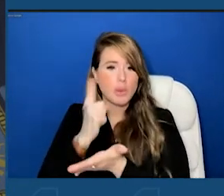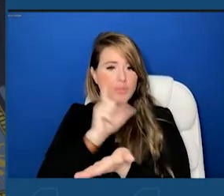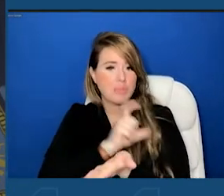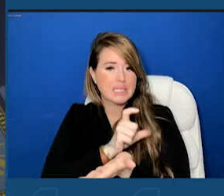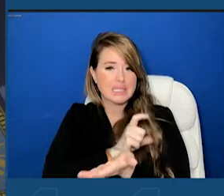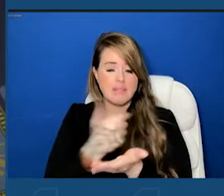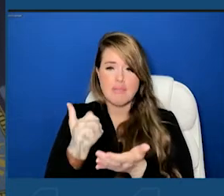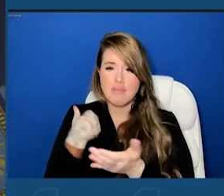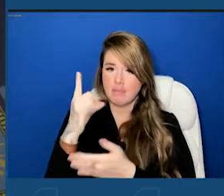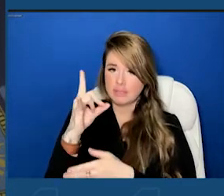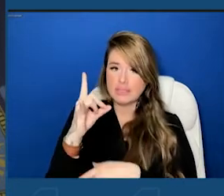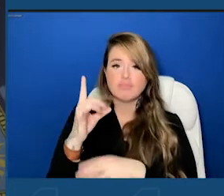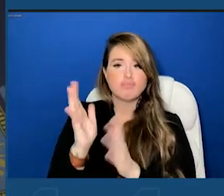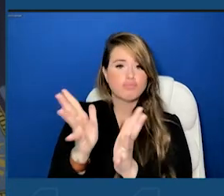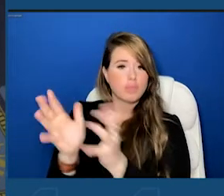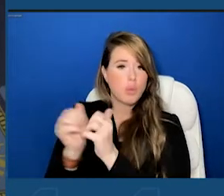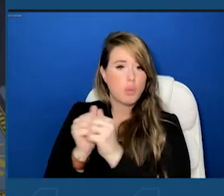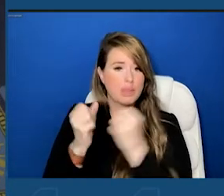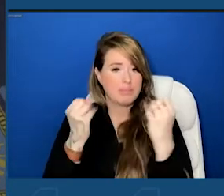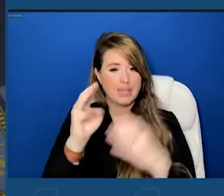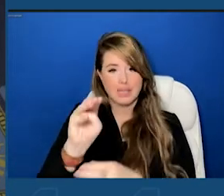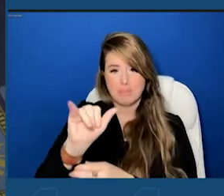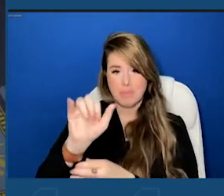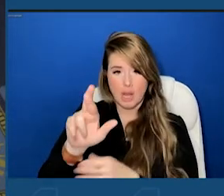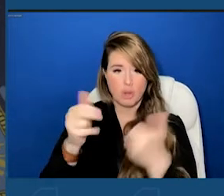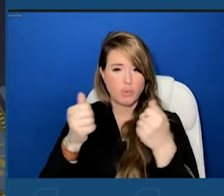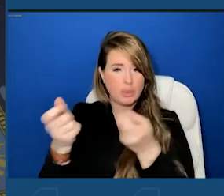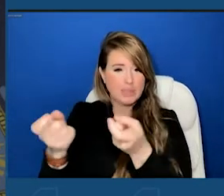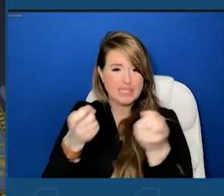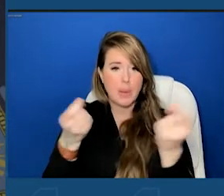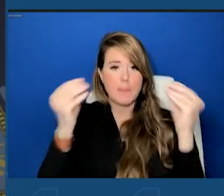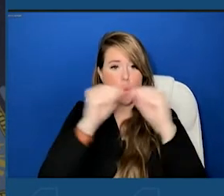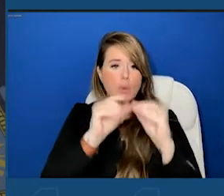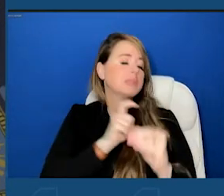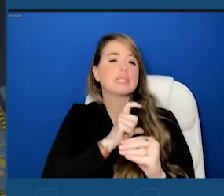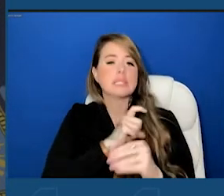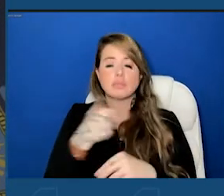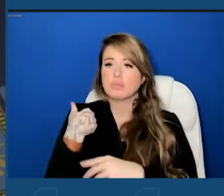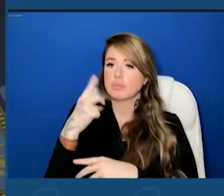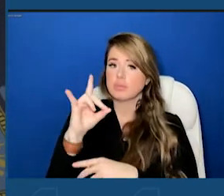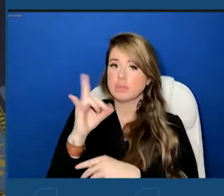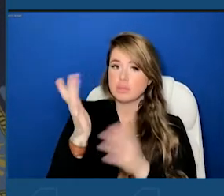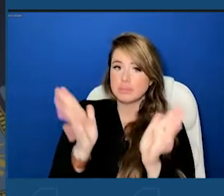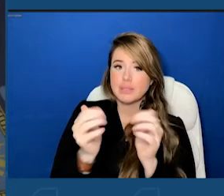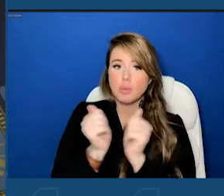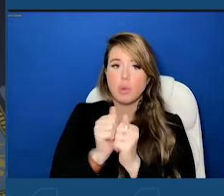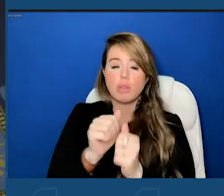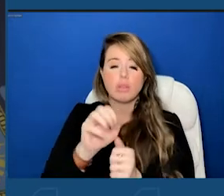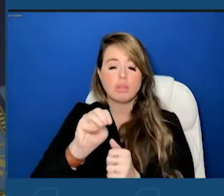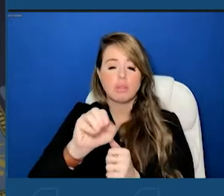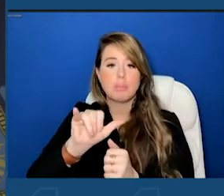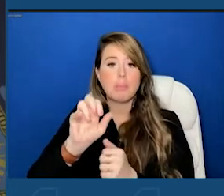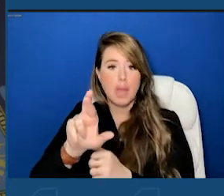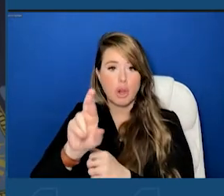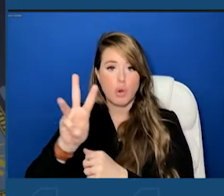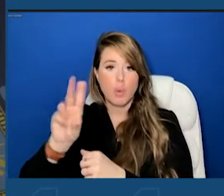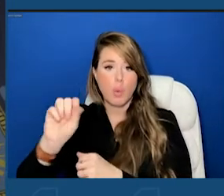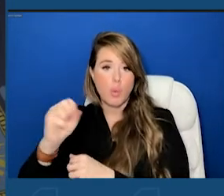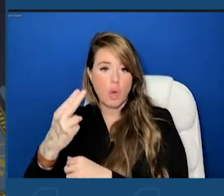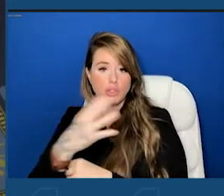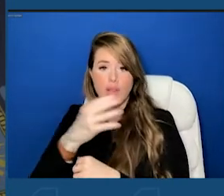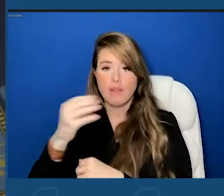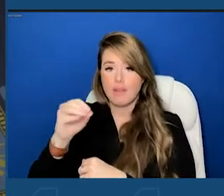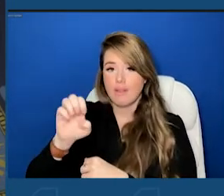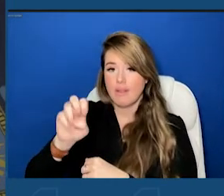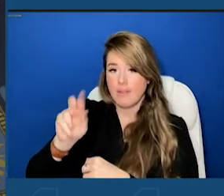to many mayors, they're trying to get more people. I spoke with, I was just with Mayor Walsh, and I was just with Mayor Evans in